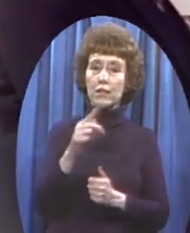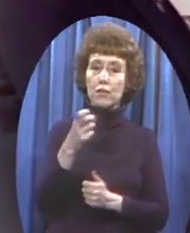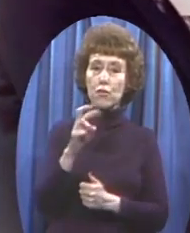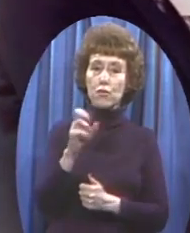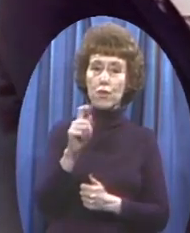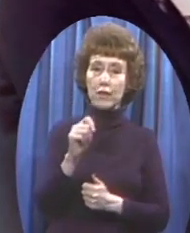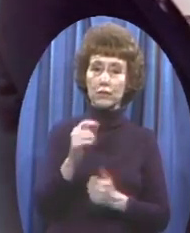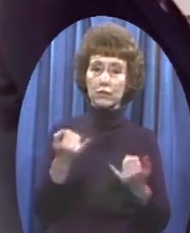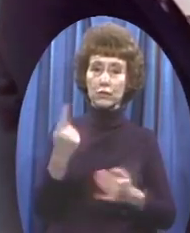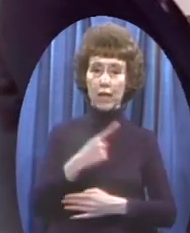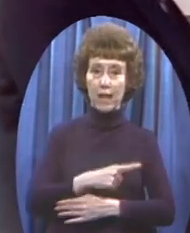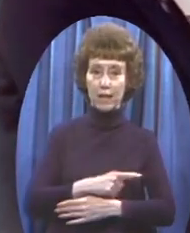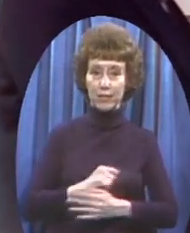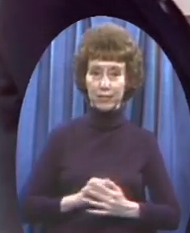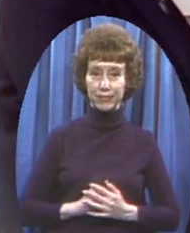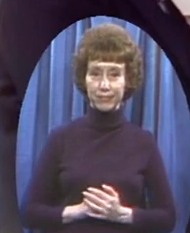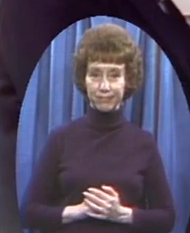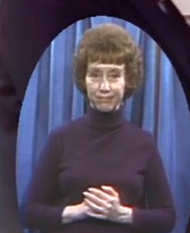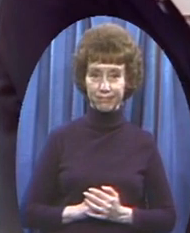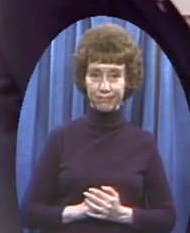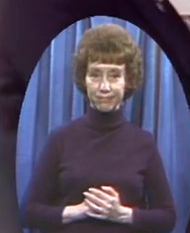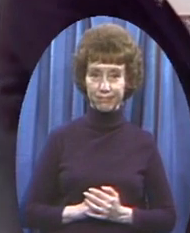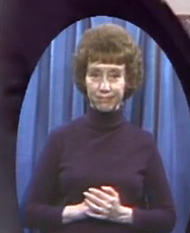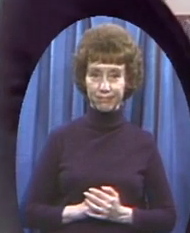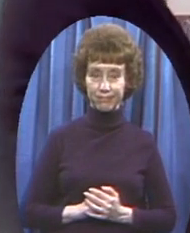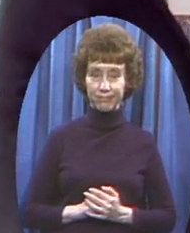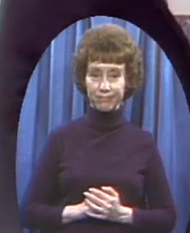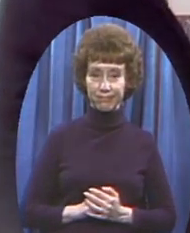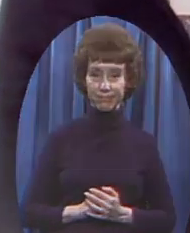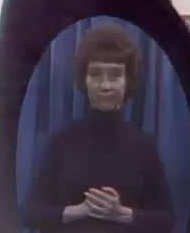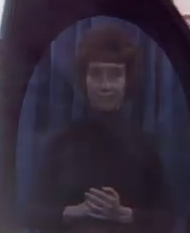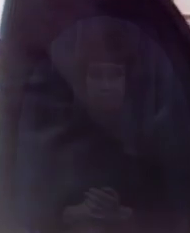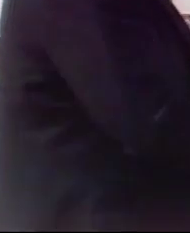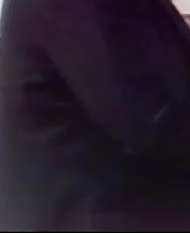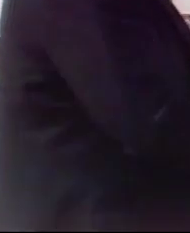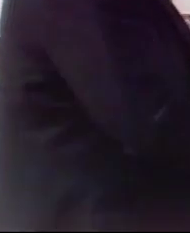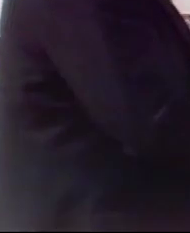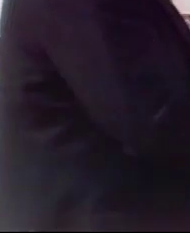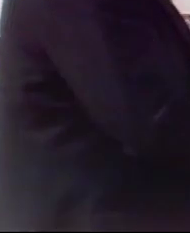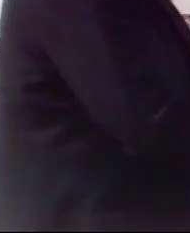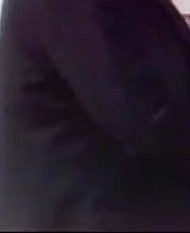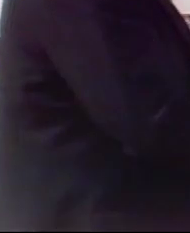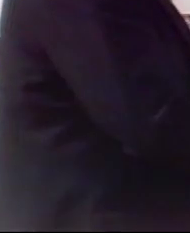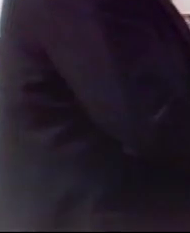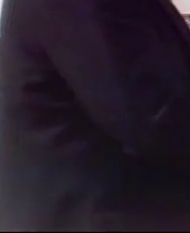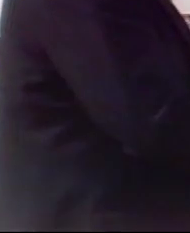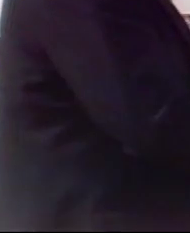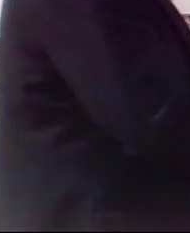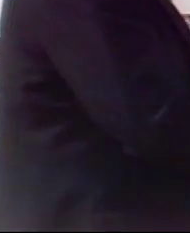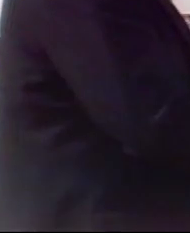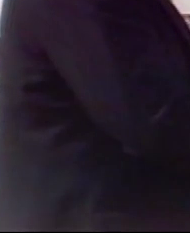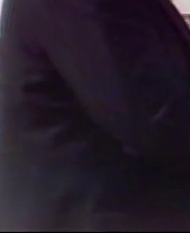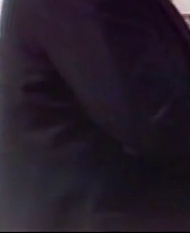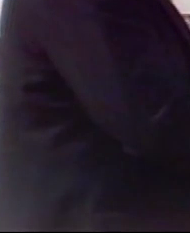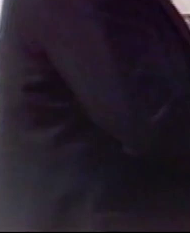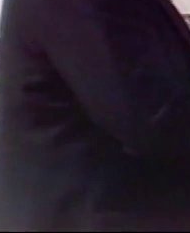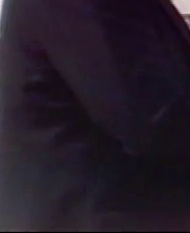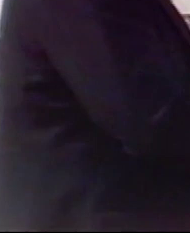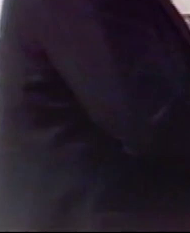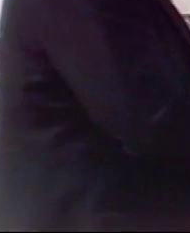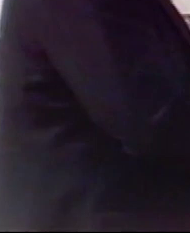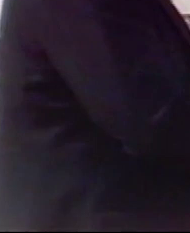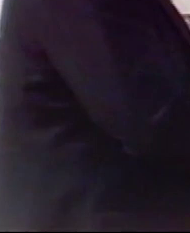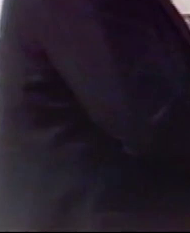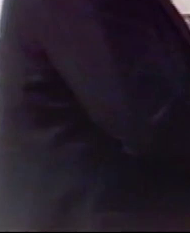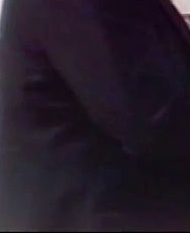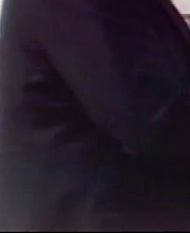today. Thank you. Thank you, sir. This is a nation under God. Admiral Denton is